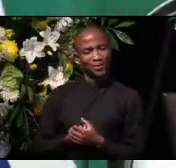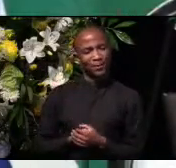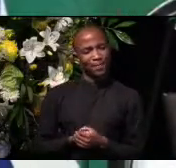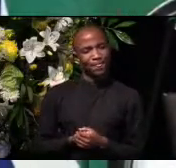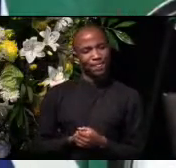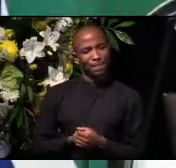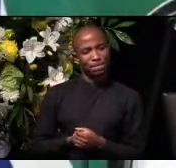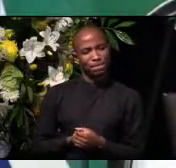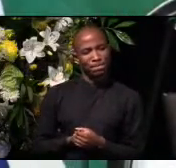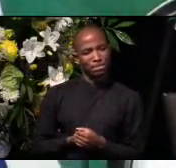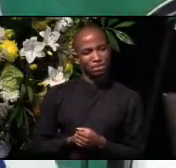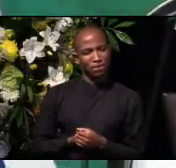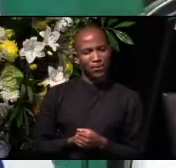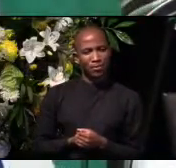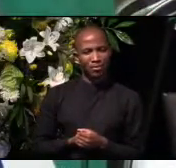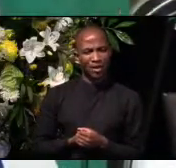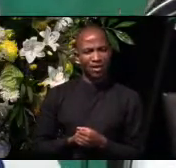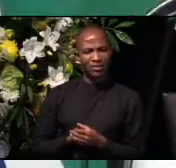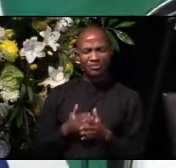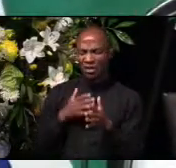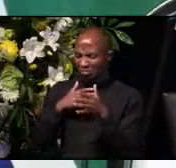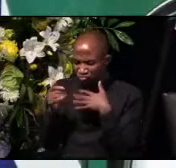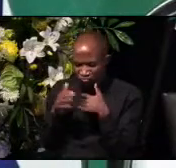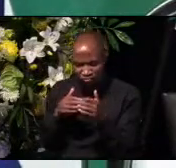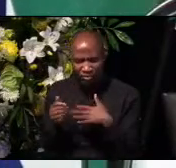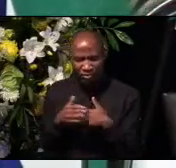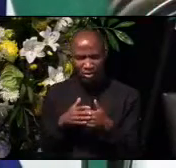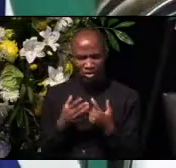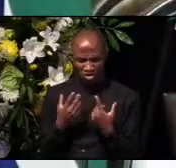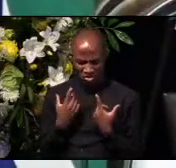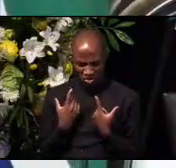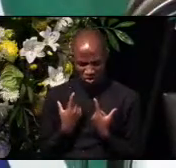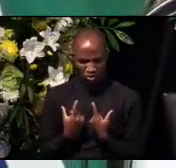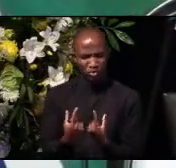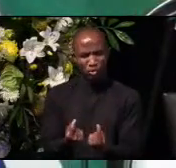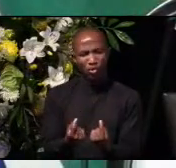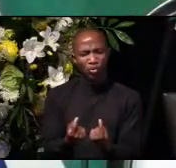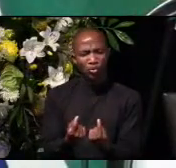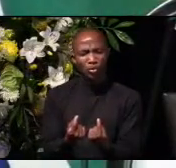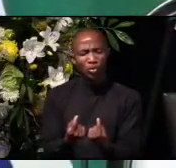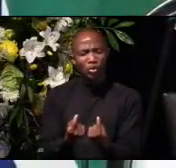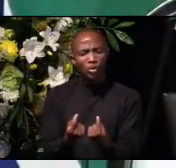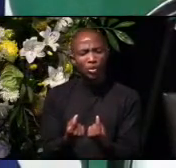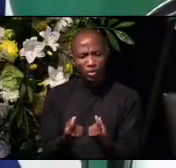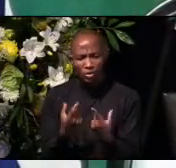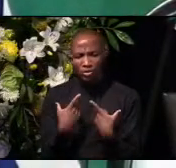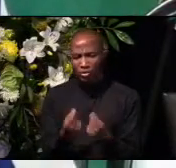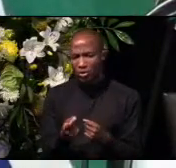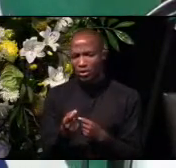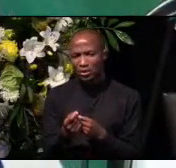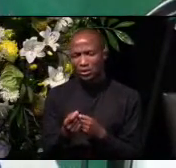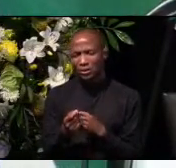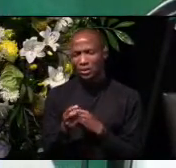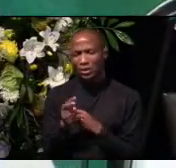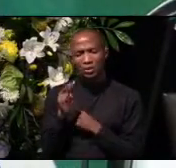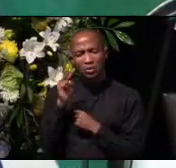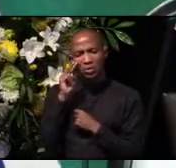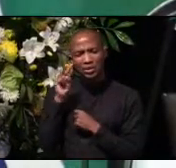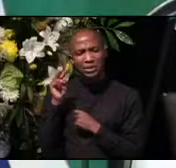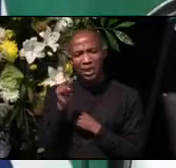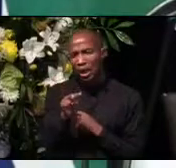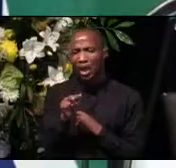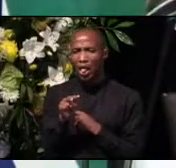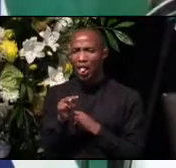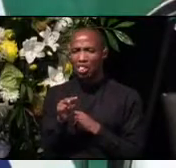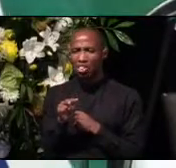whatever repackaging they are making you start seeing that if in the way they